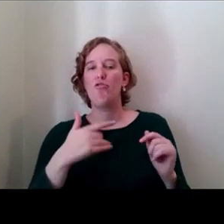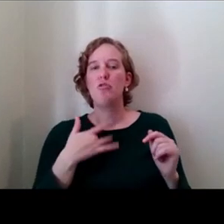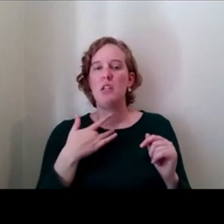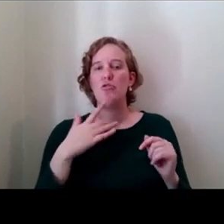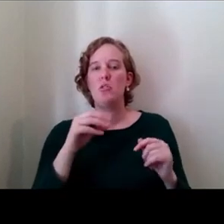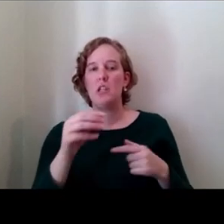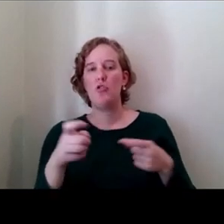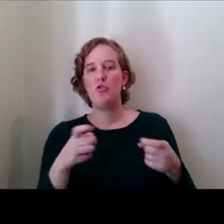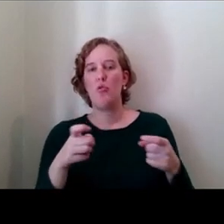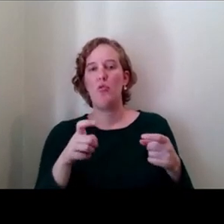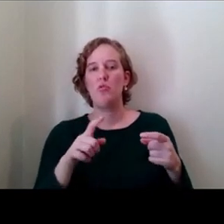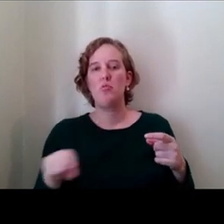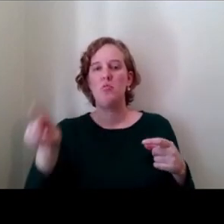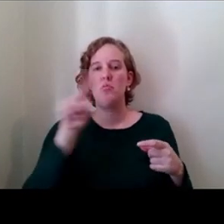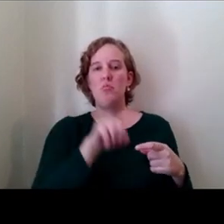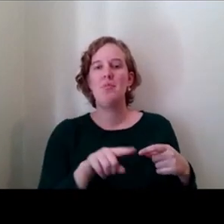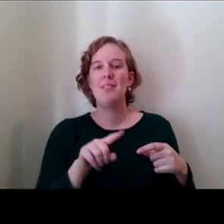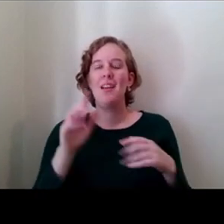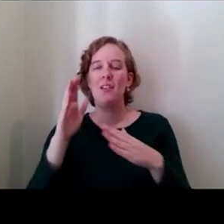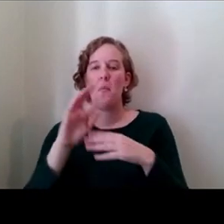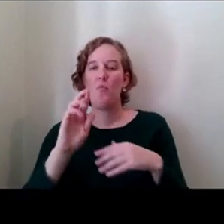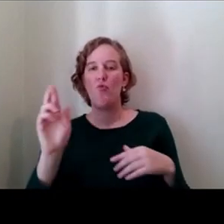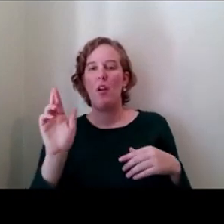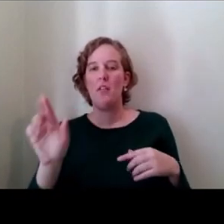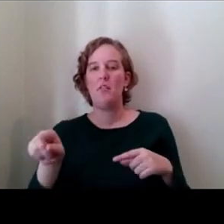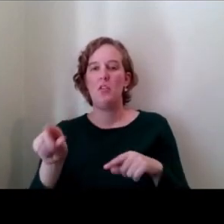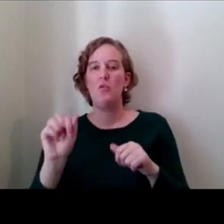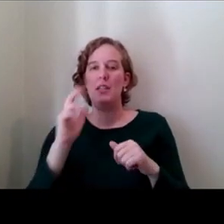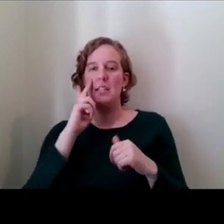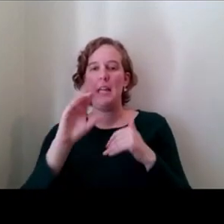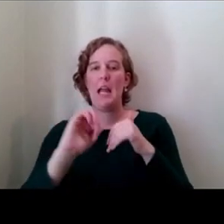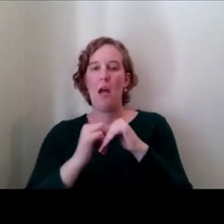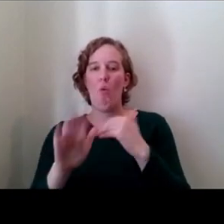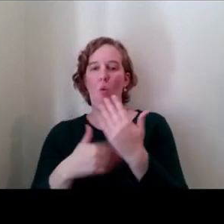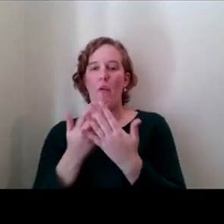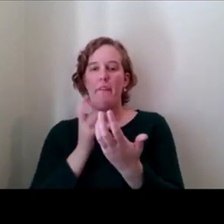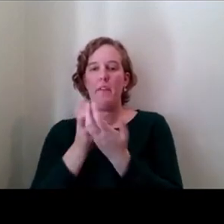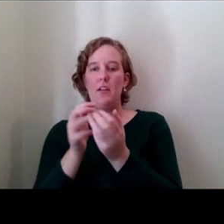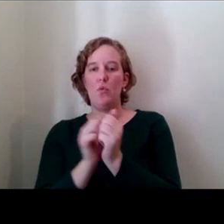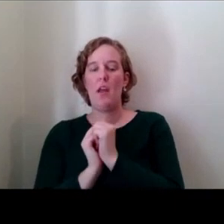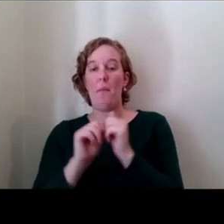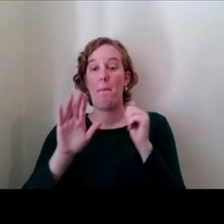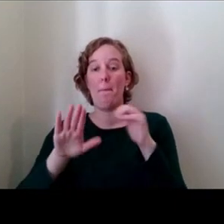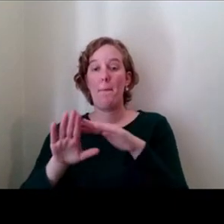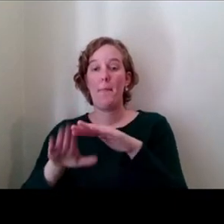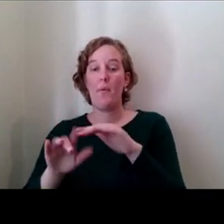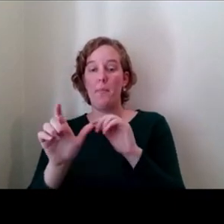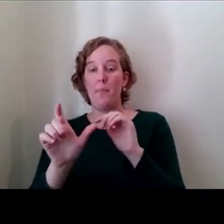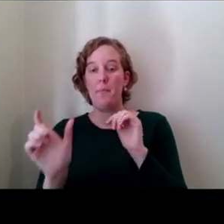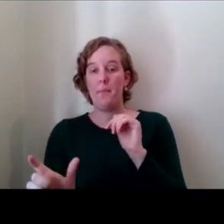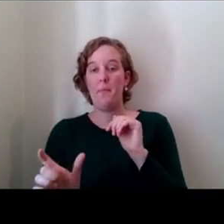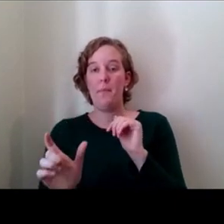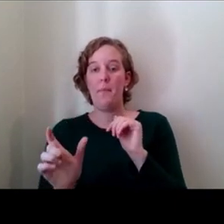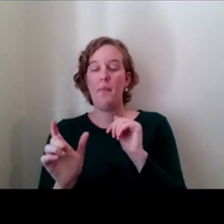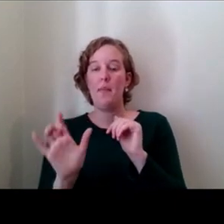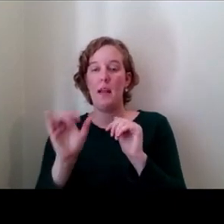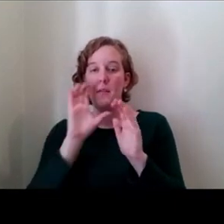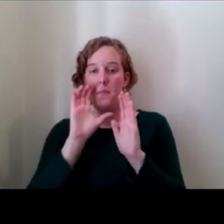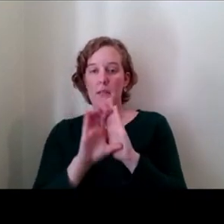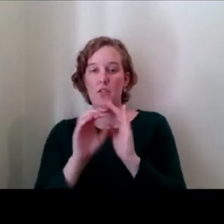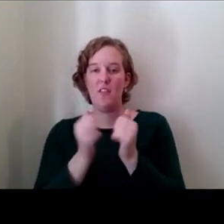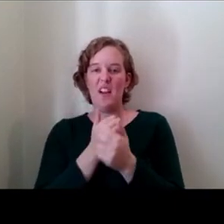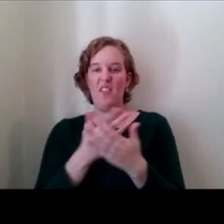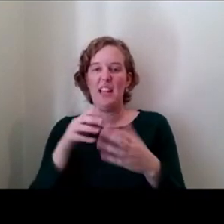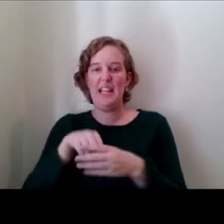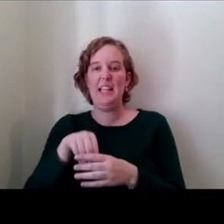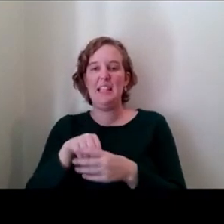the outside. At the top right, you can see how these modules all fit together, and down in the bottom right, everything is a photo of everything actually inside